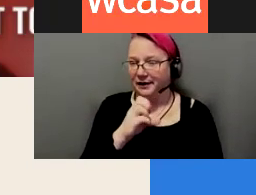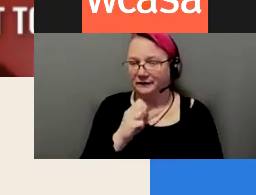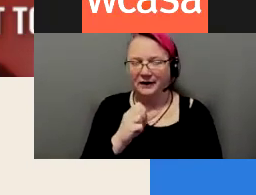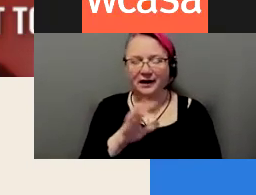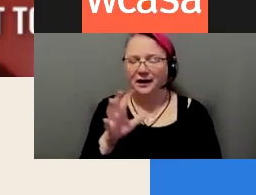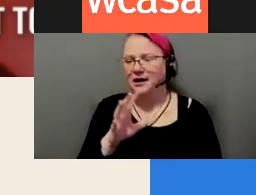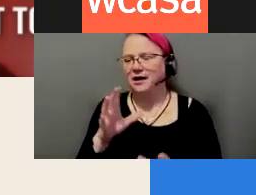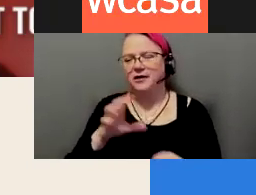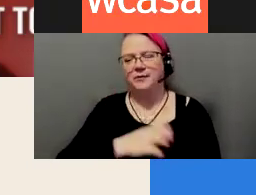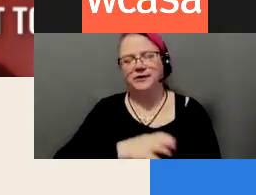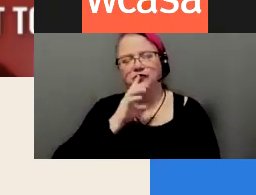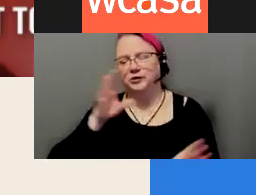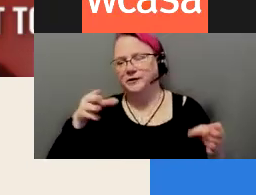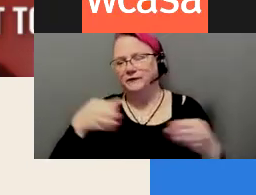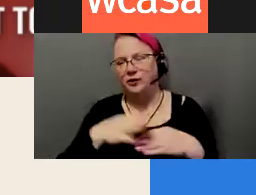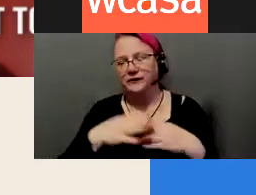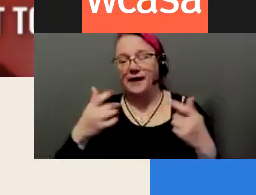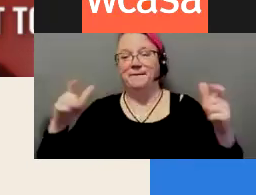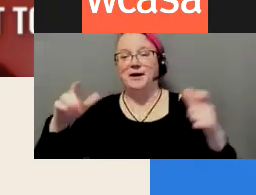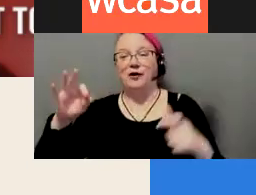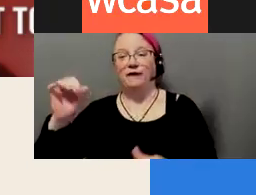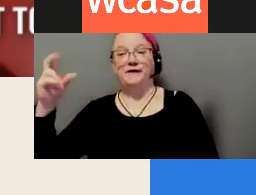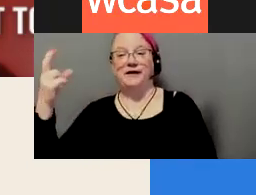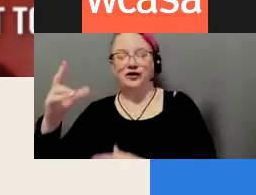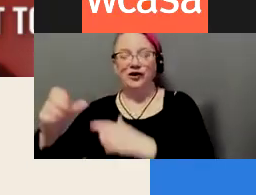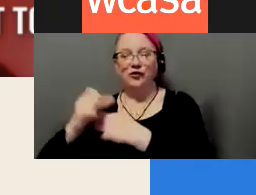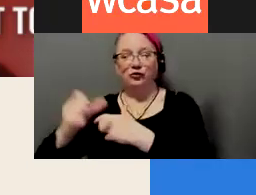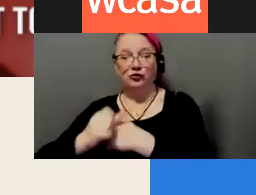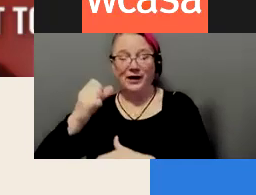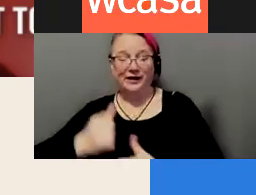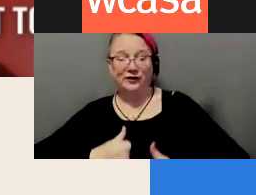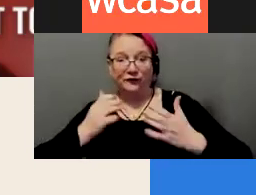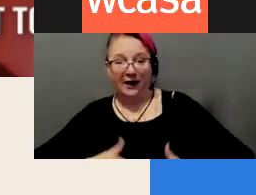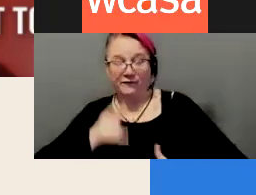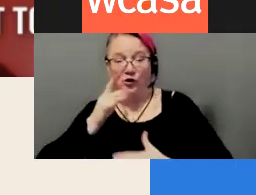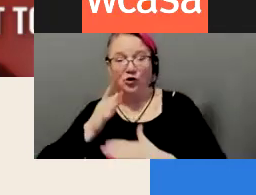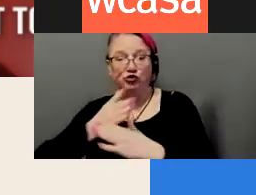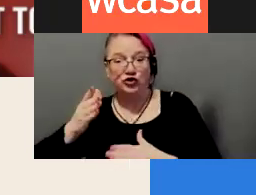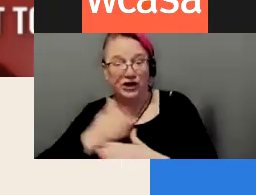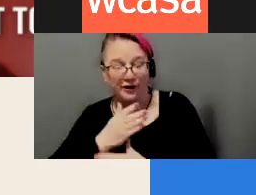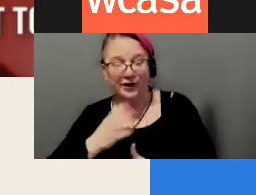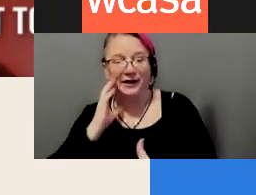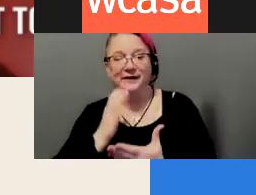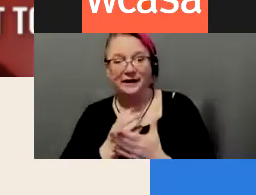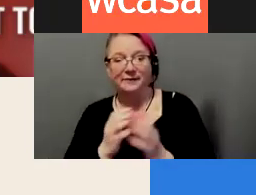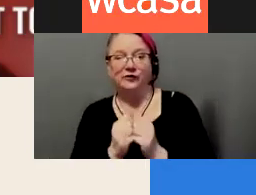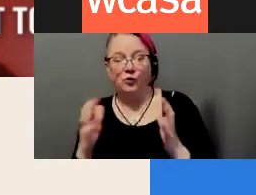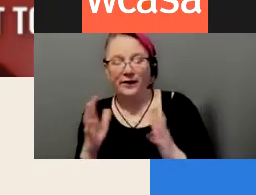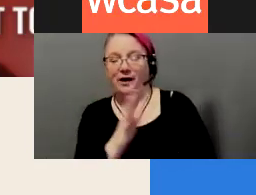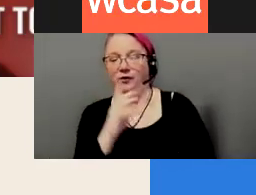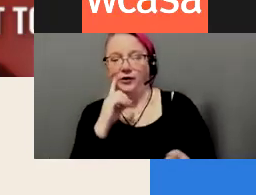fish. And they want to catch the person who's threatening the survivor or sharing someone else's images without their